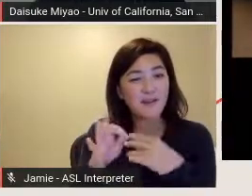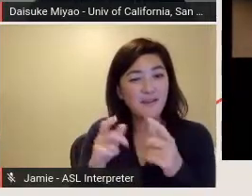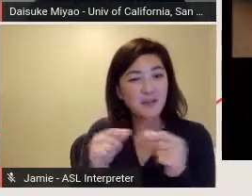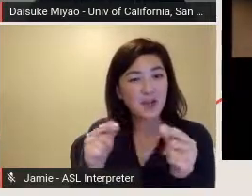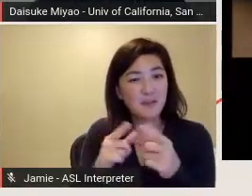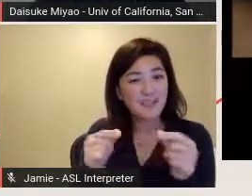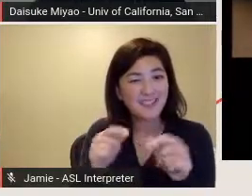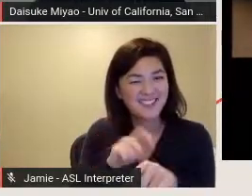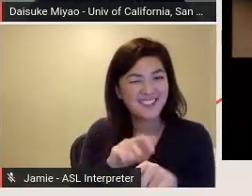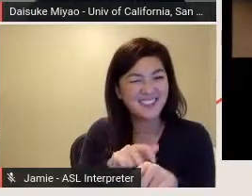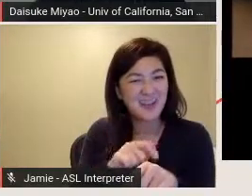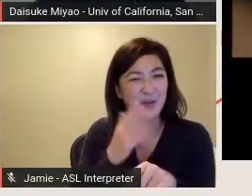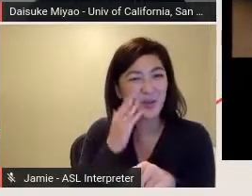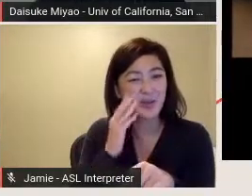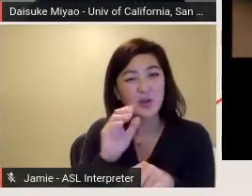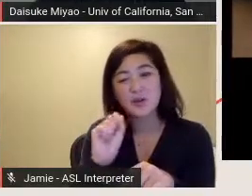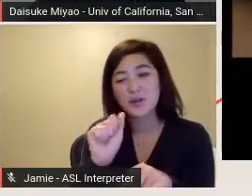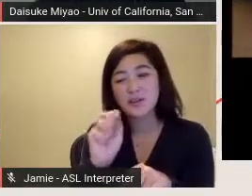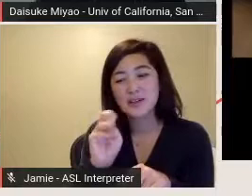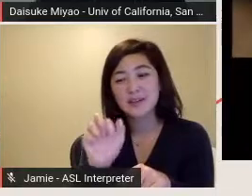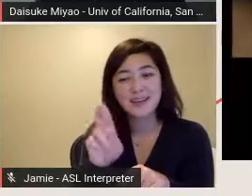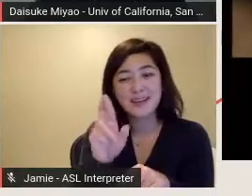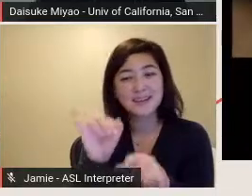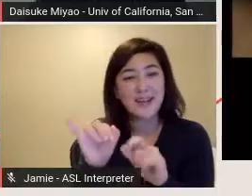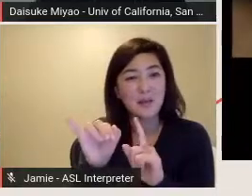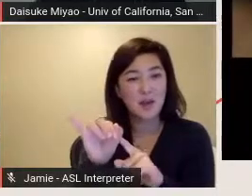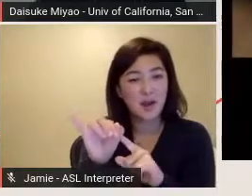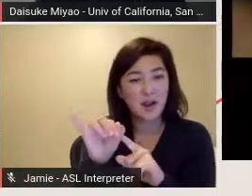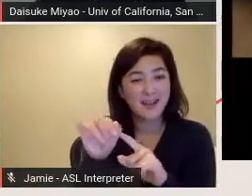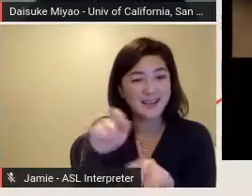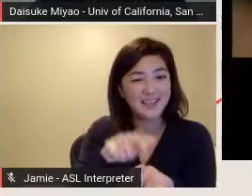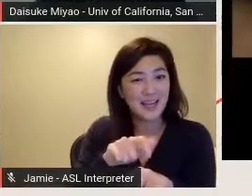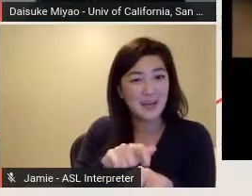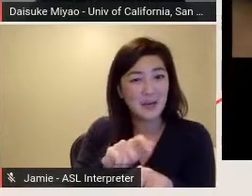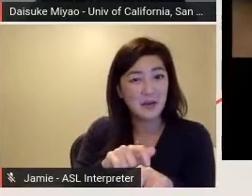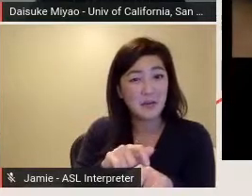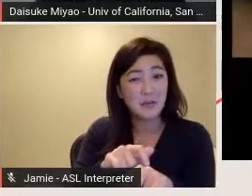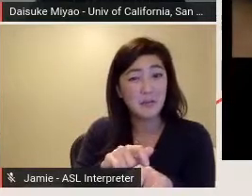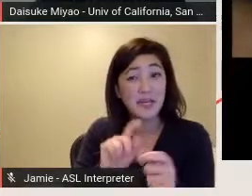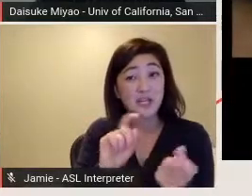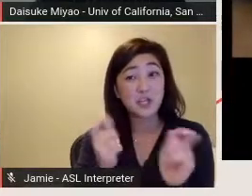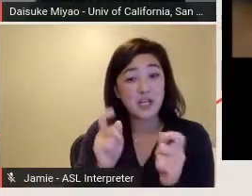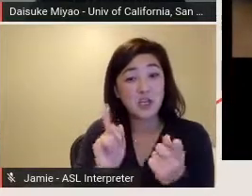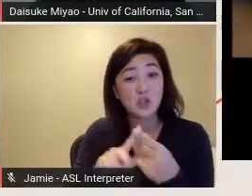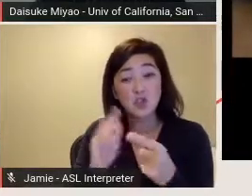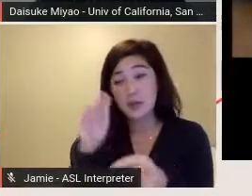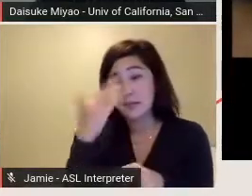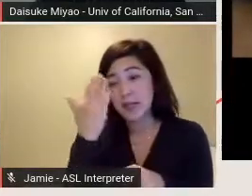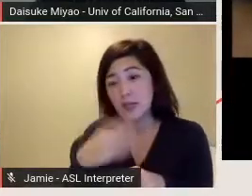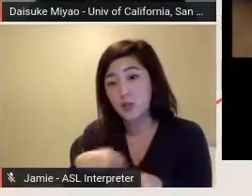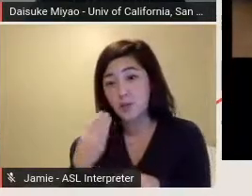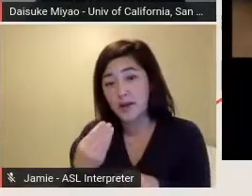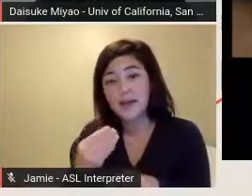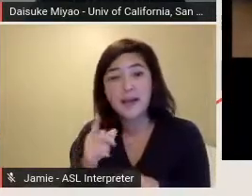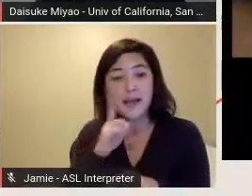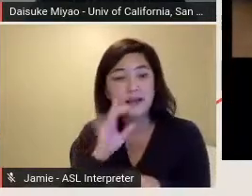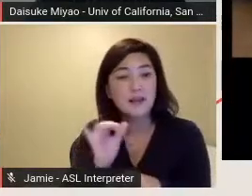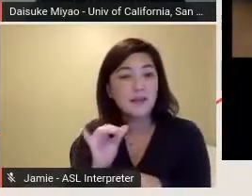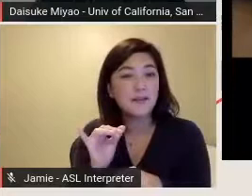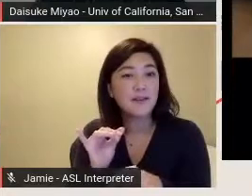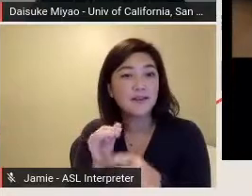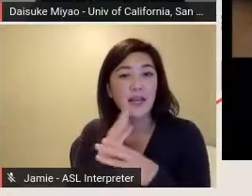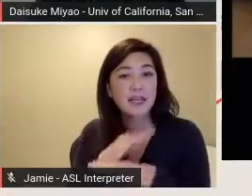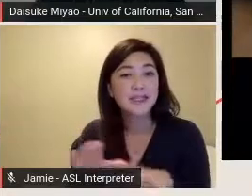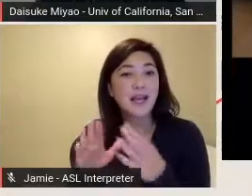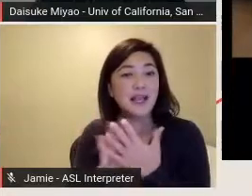like samurai period dramas, done in black and white as if it was a silent film, very much in the